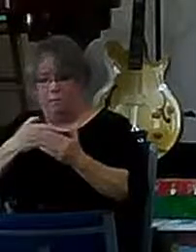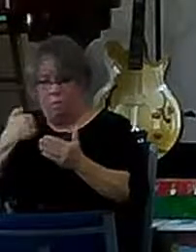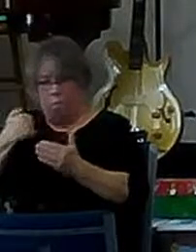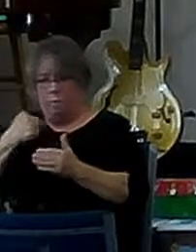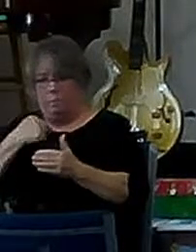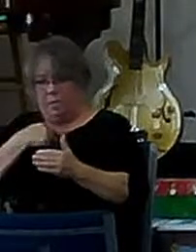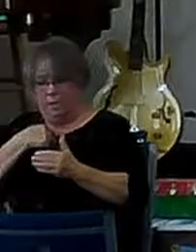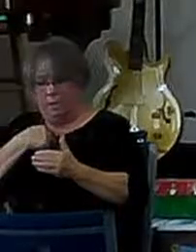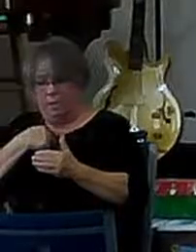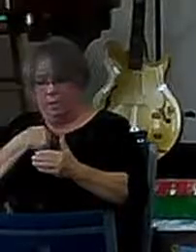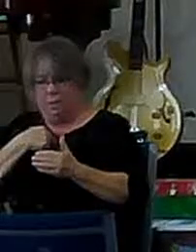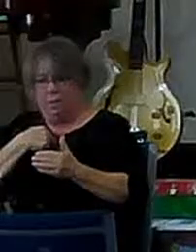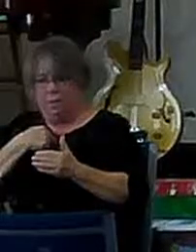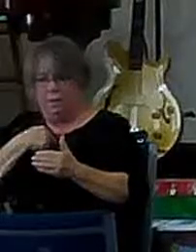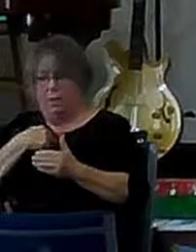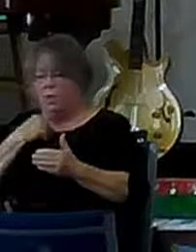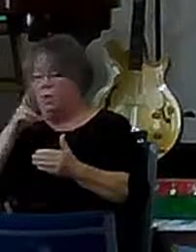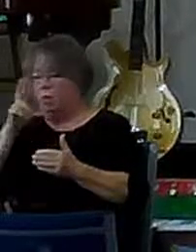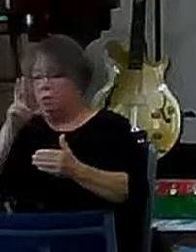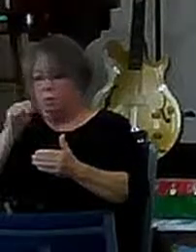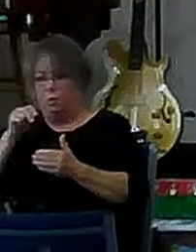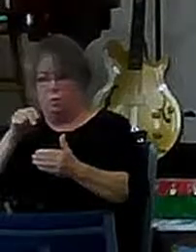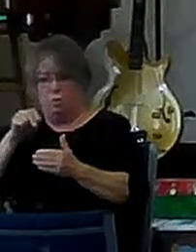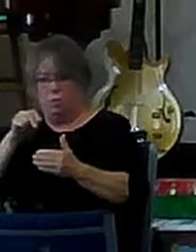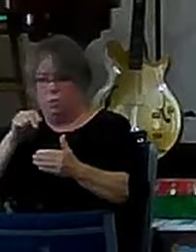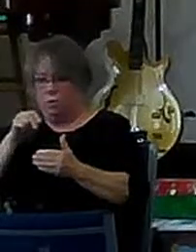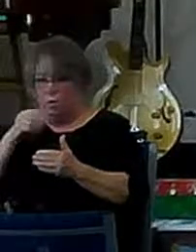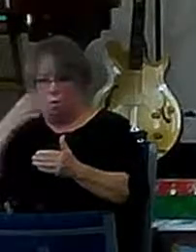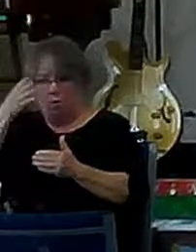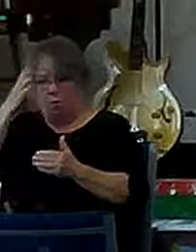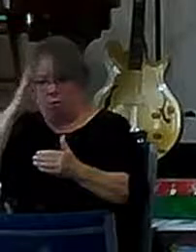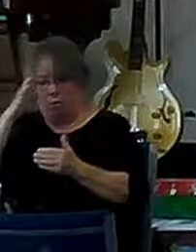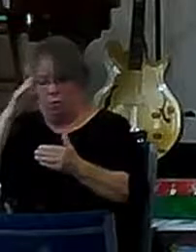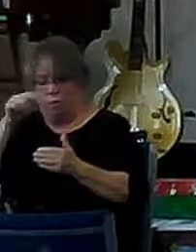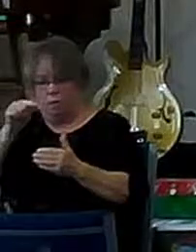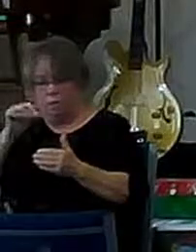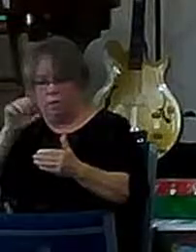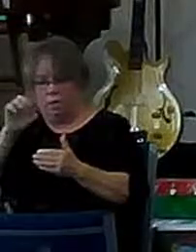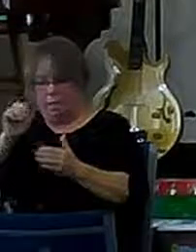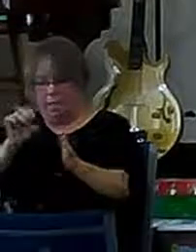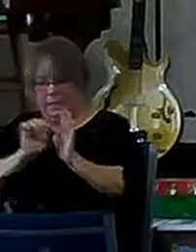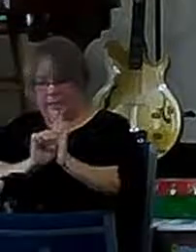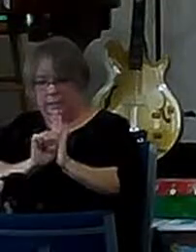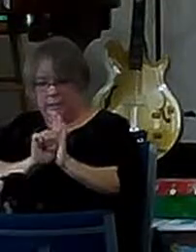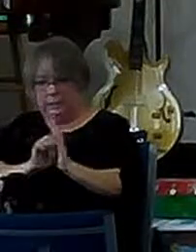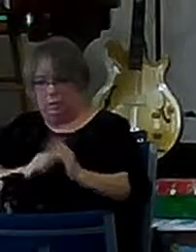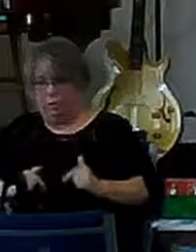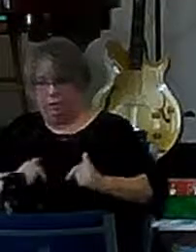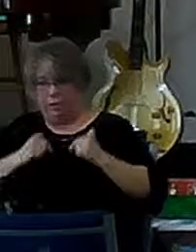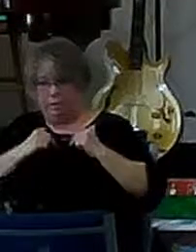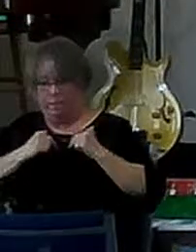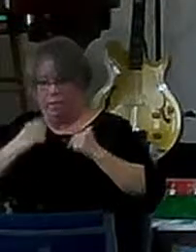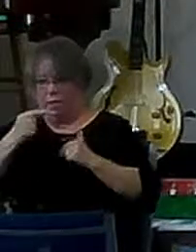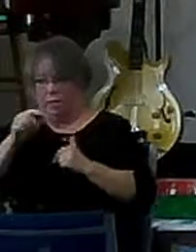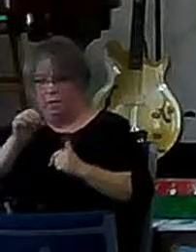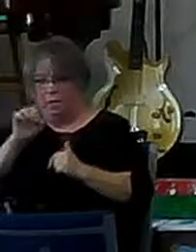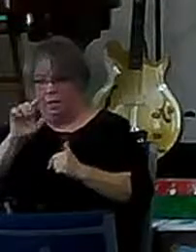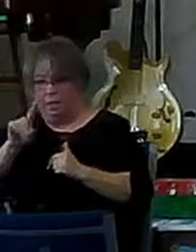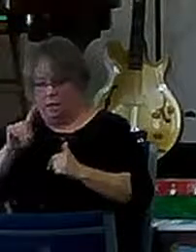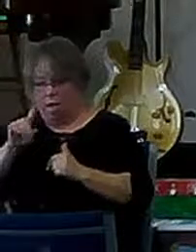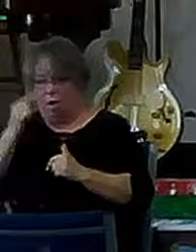Is it clear to you? Do you need special knowledge to interpret those words? Maybe we're just not smart